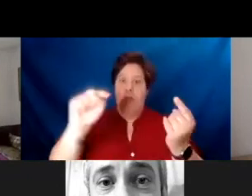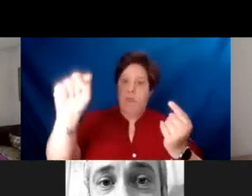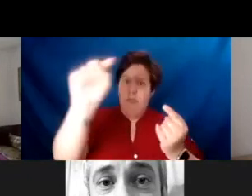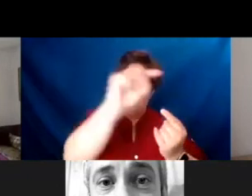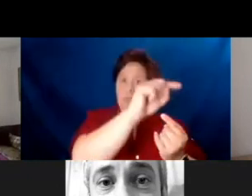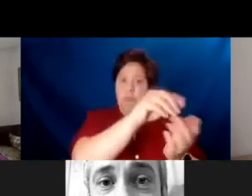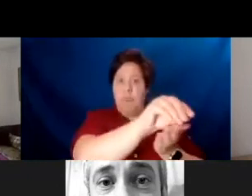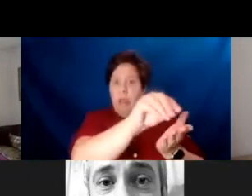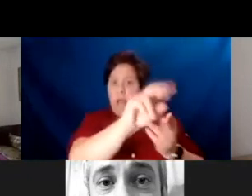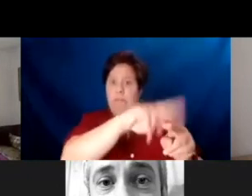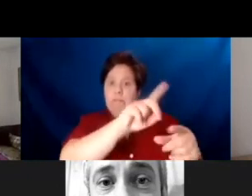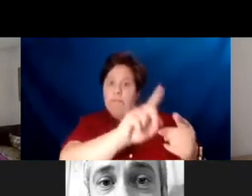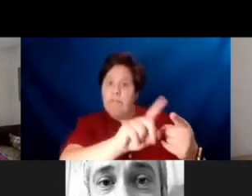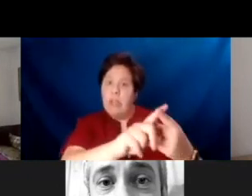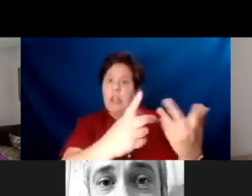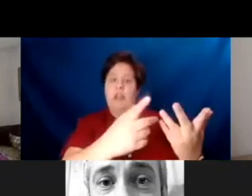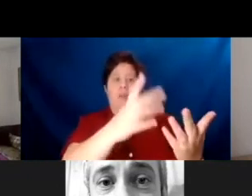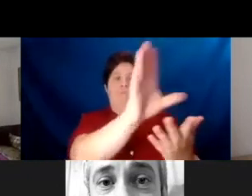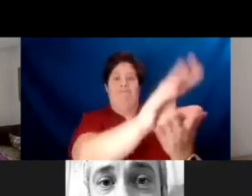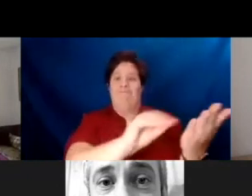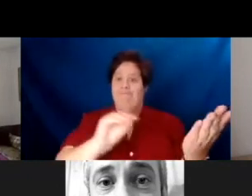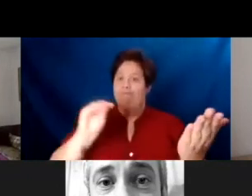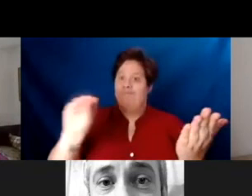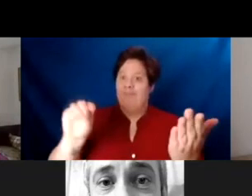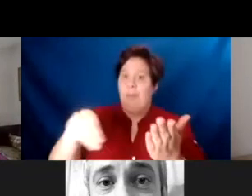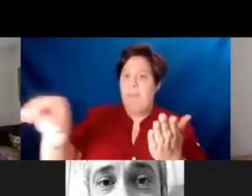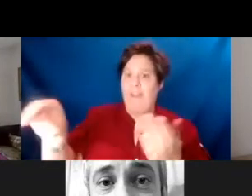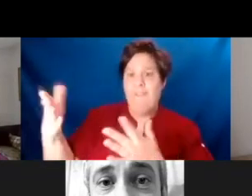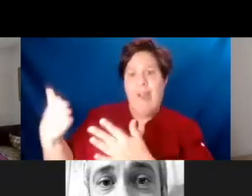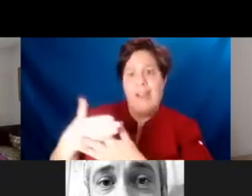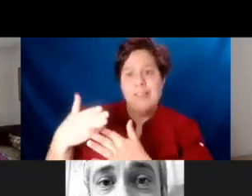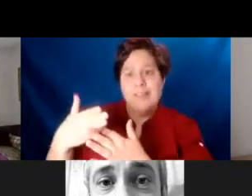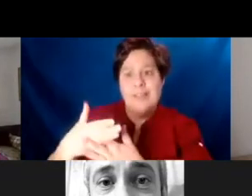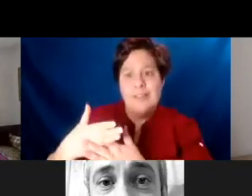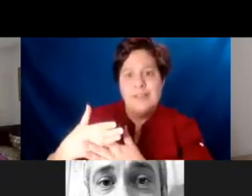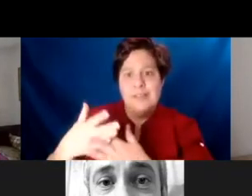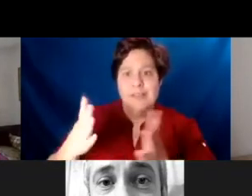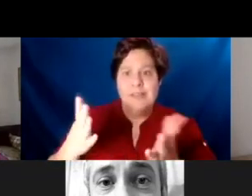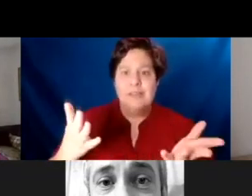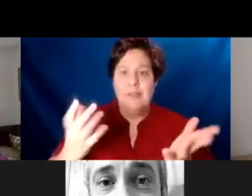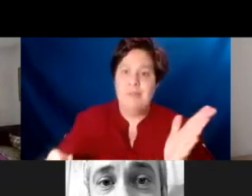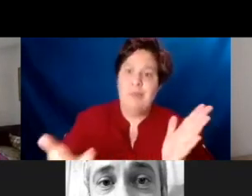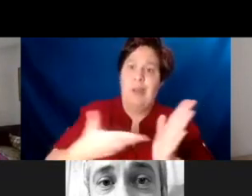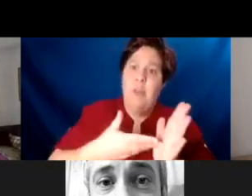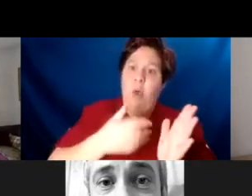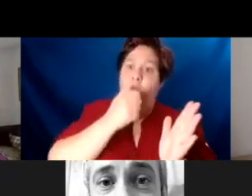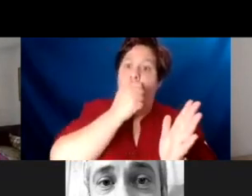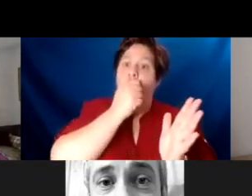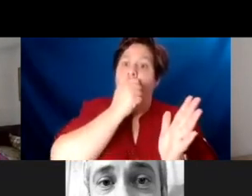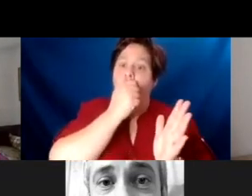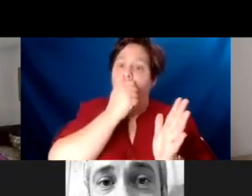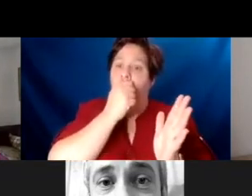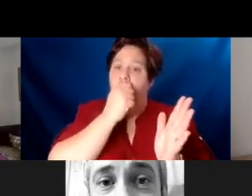just be their fees and their overheads or whatever. We've got to also add into that our